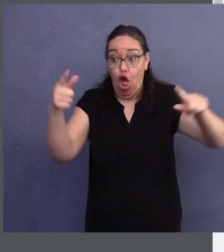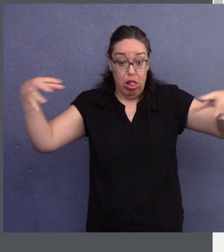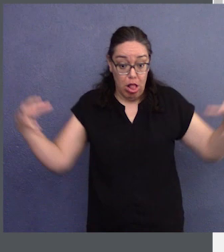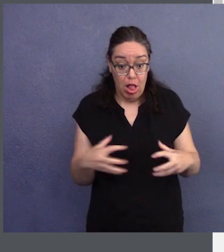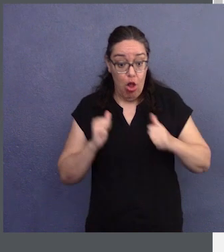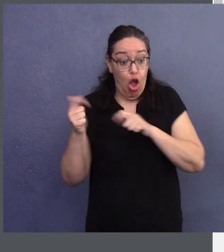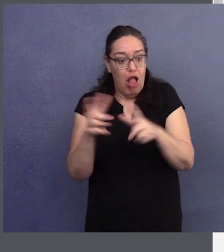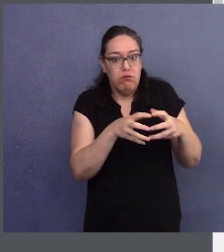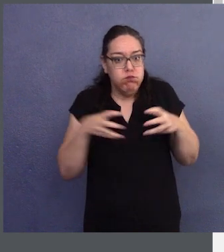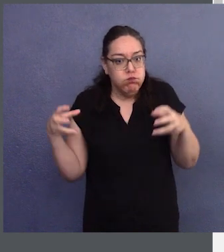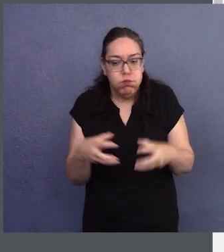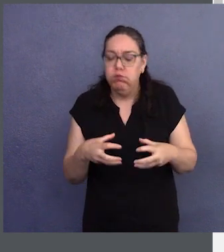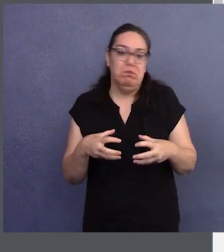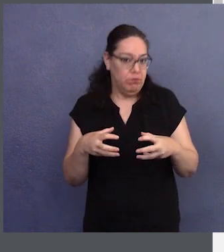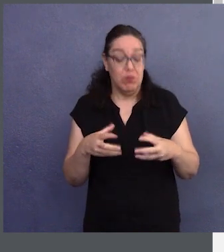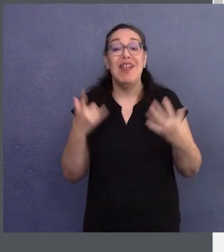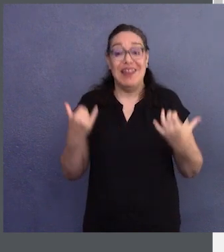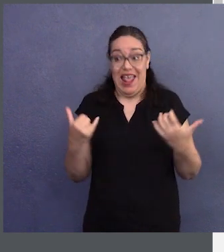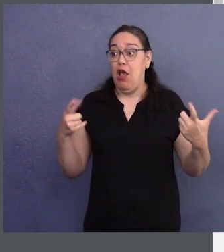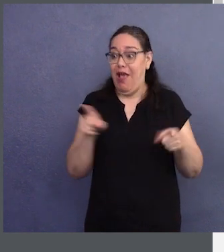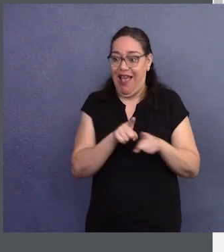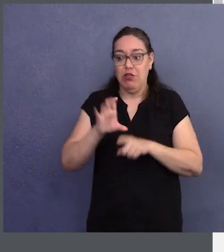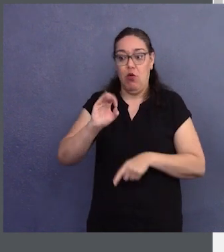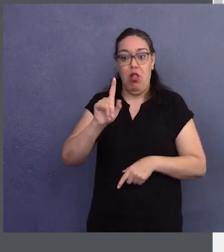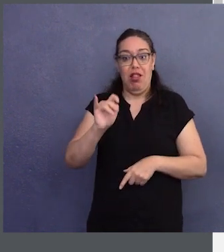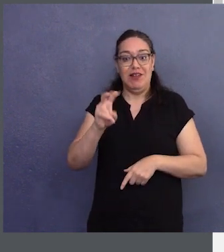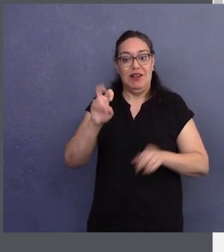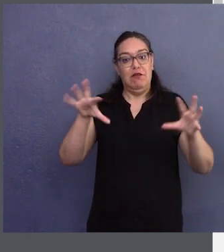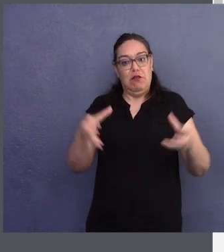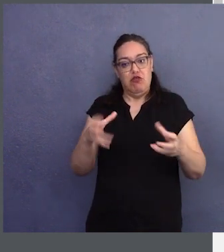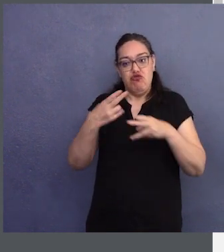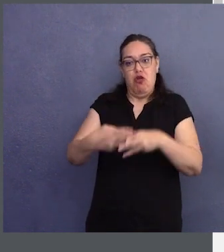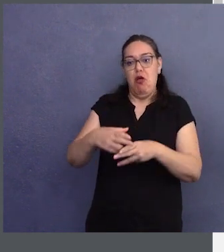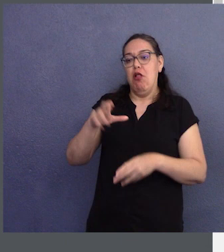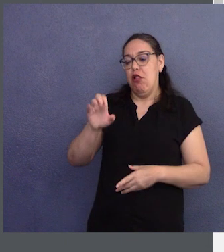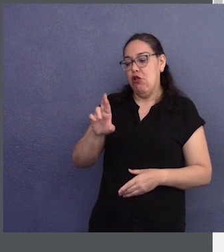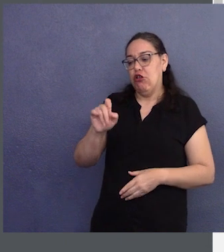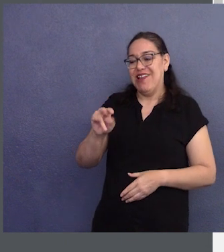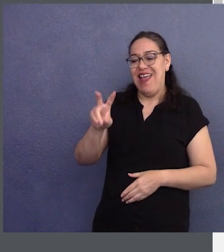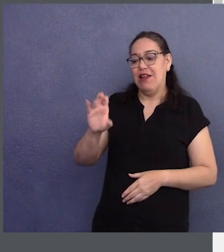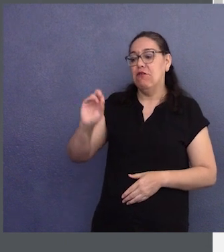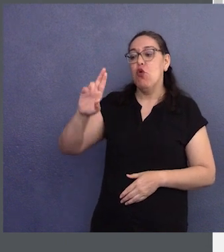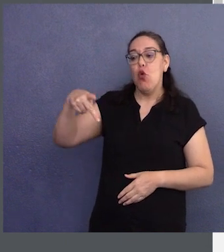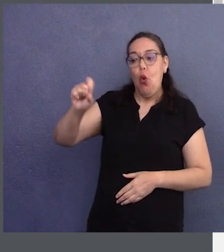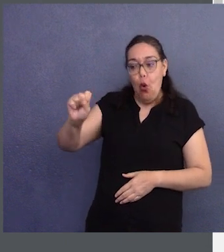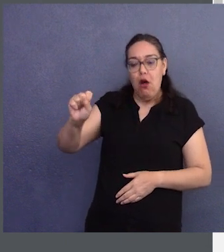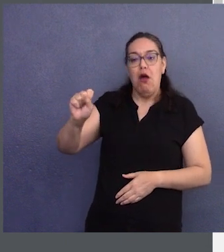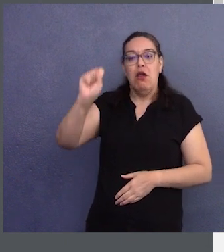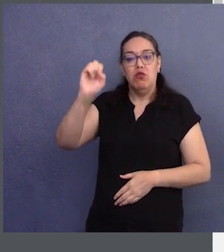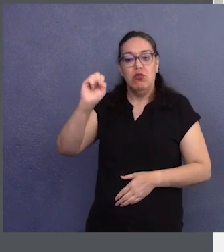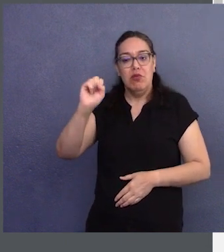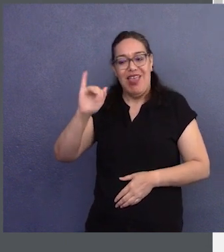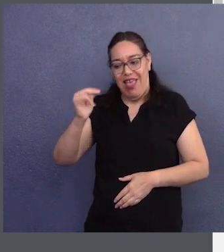So as a collective, we are called the Creative Core Inland SoCal. We named ourselves